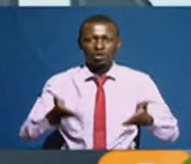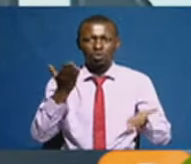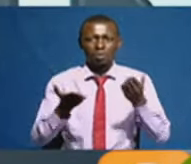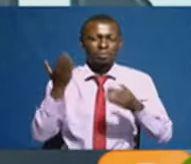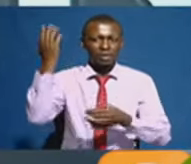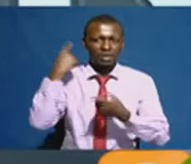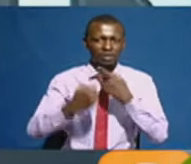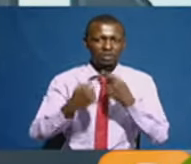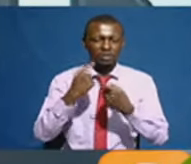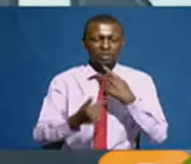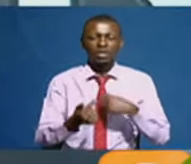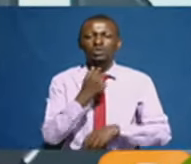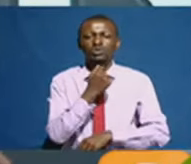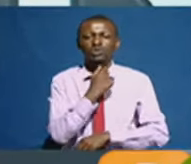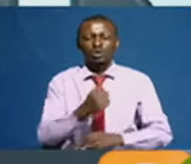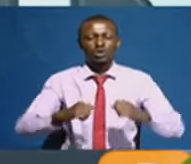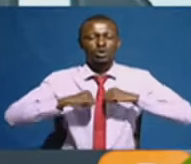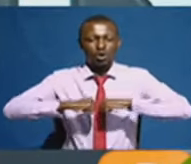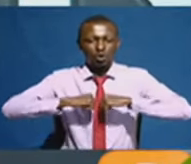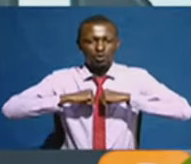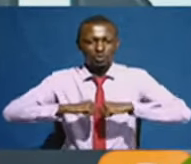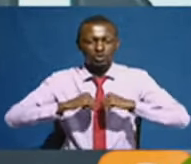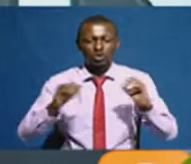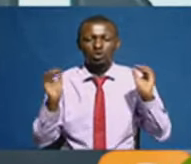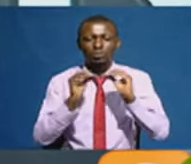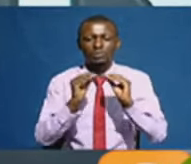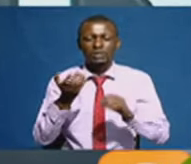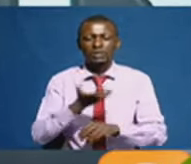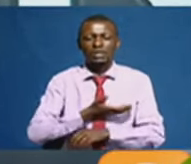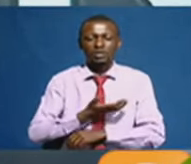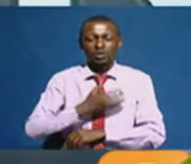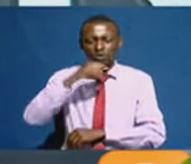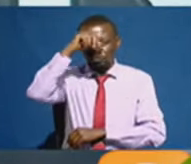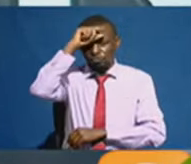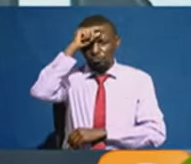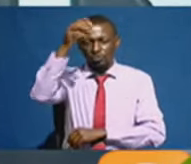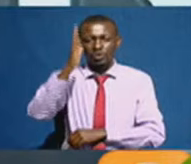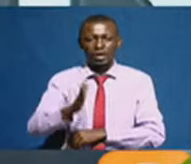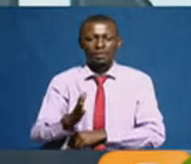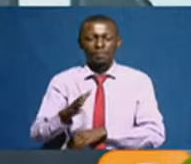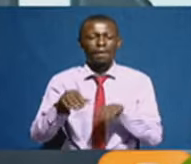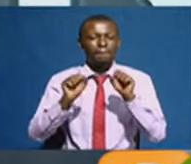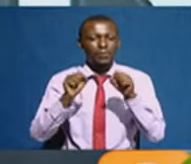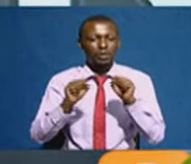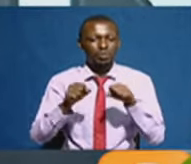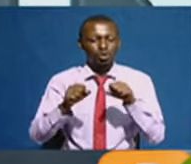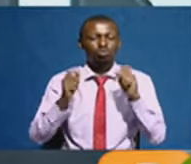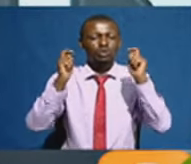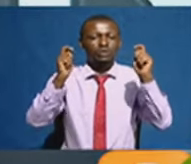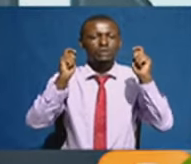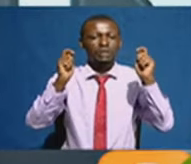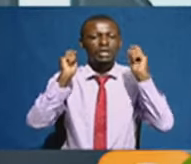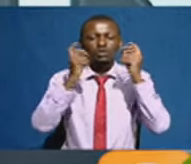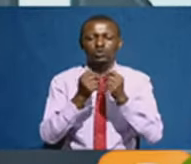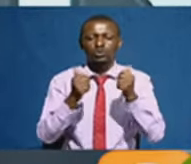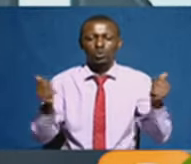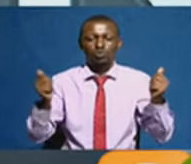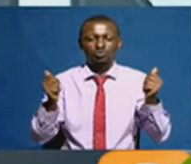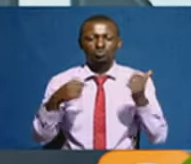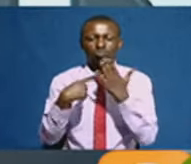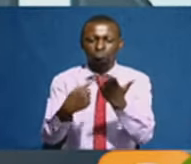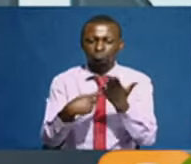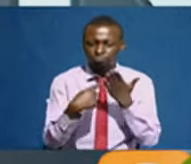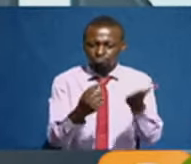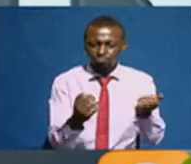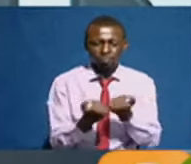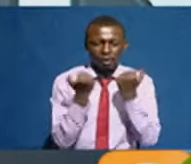the union officials did meet with the Council of Governors to try and avert a strike. Those talks were there.